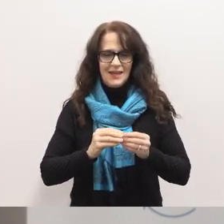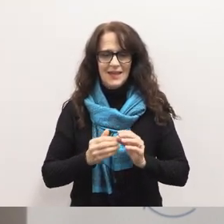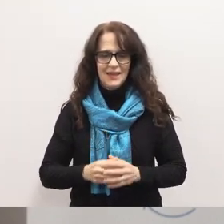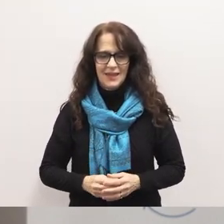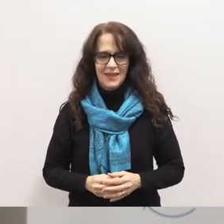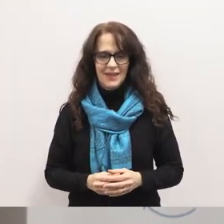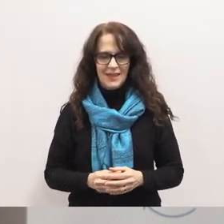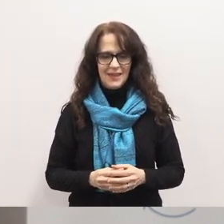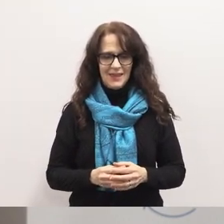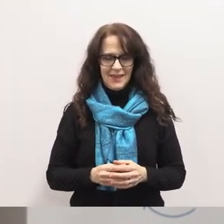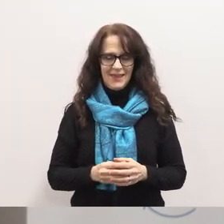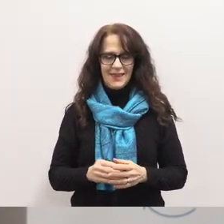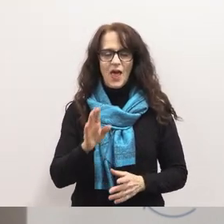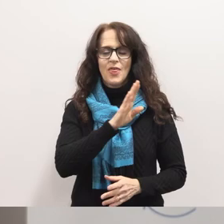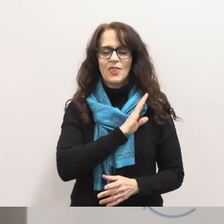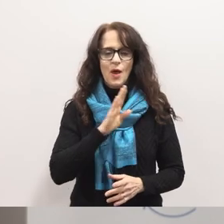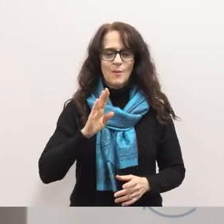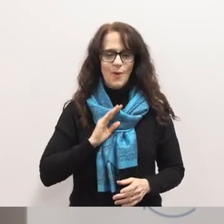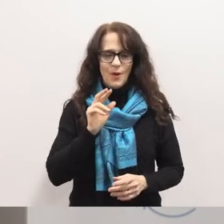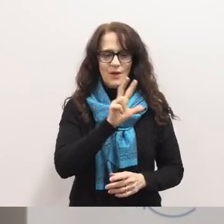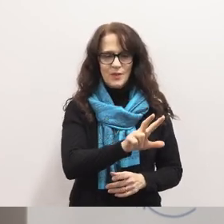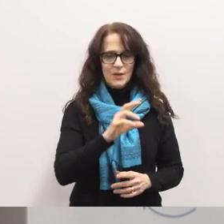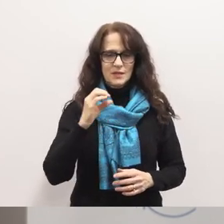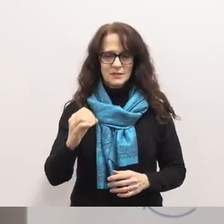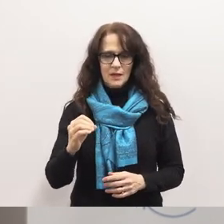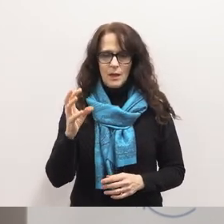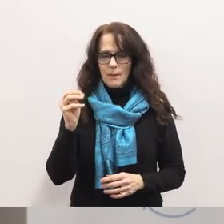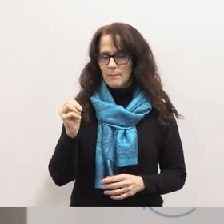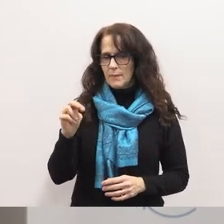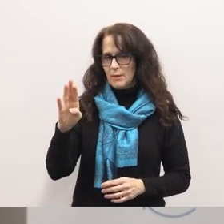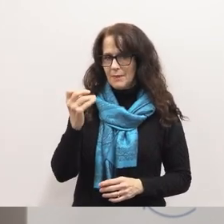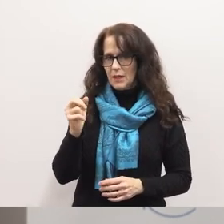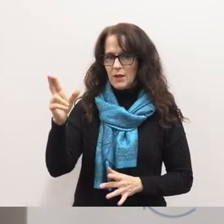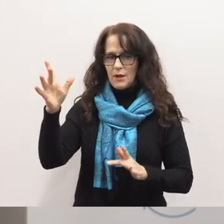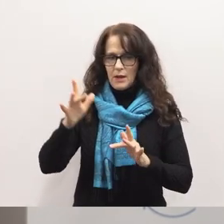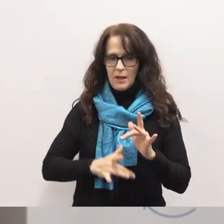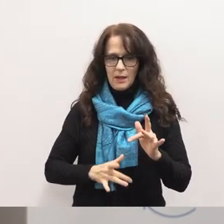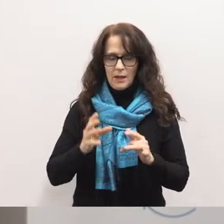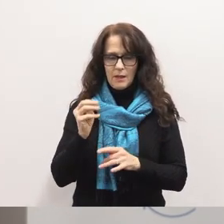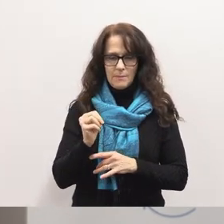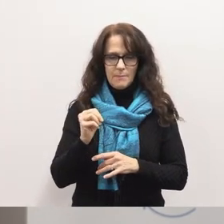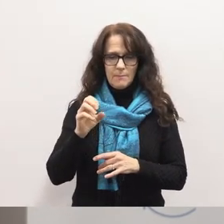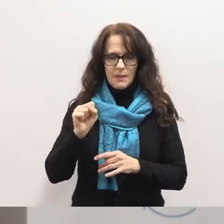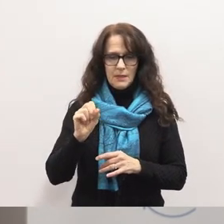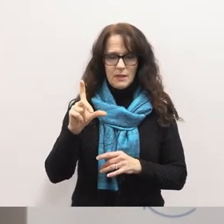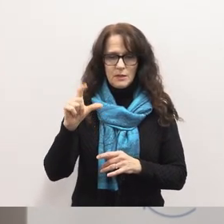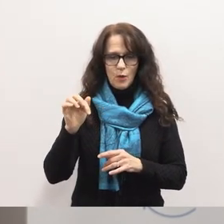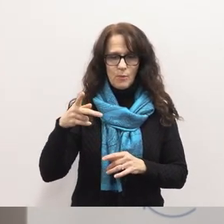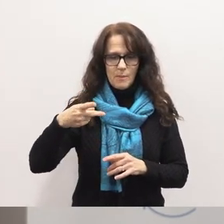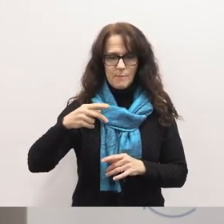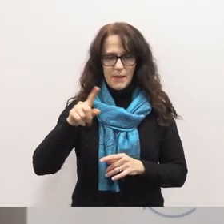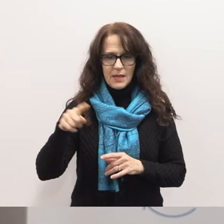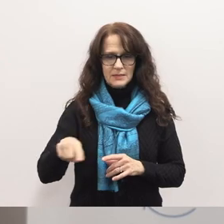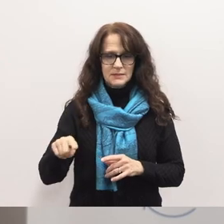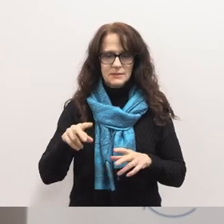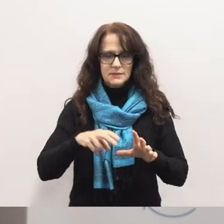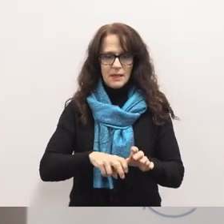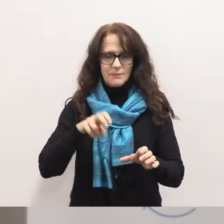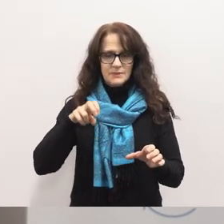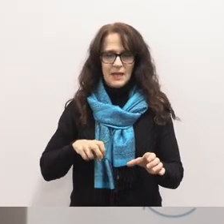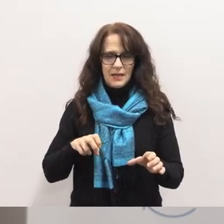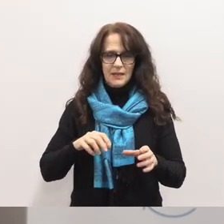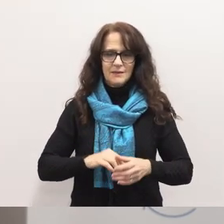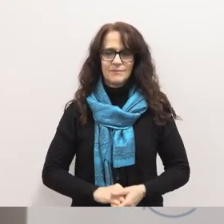The vote by the board was 3-0 with Mr. Miller absent and Ms. Lopez abstaining.